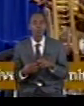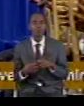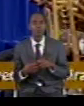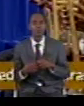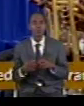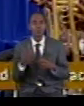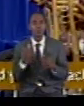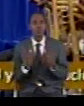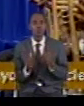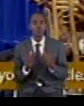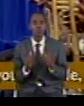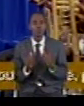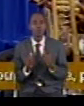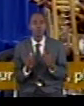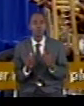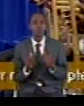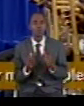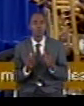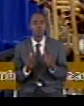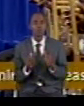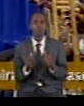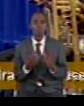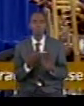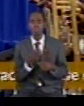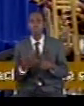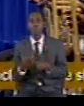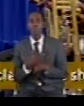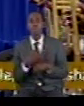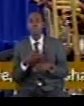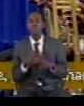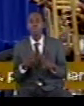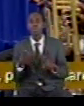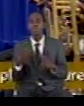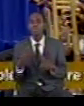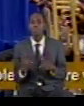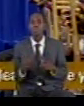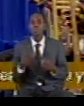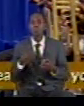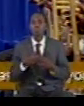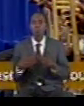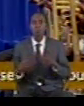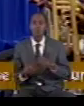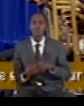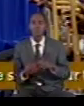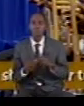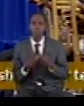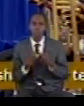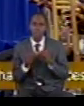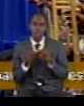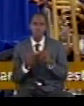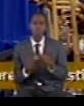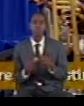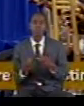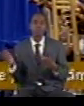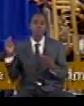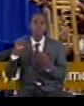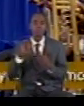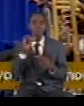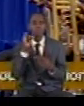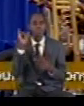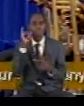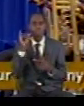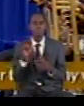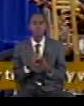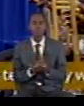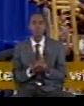healed 3 years ago, but the post-viral infection syndrome continues until yesterday when she received her